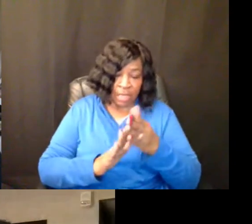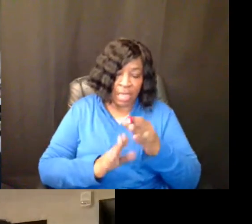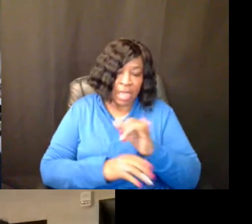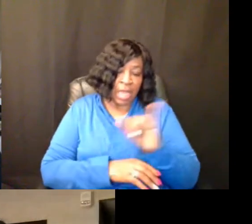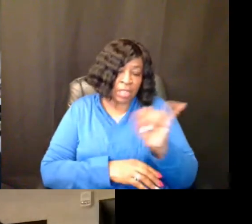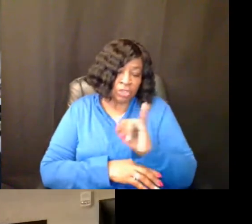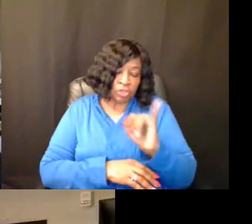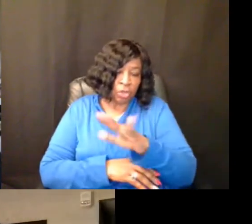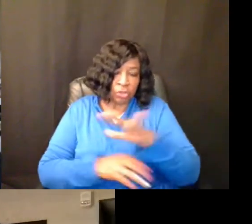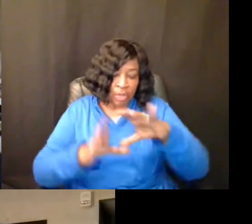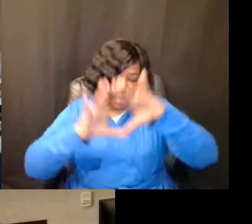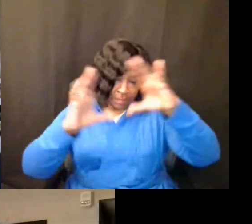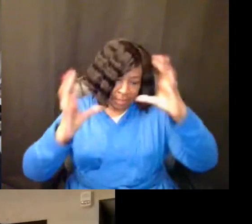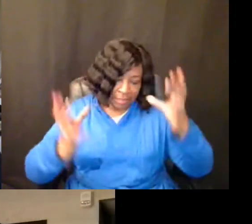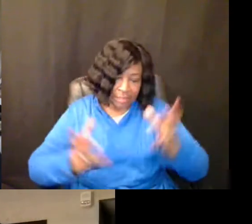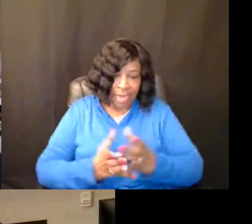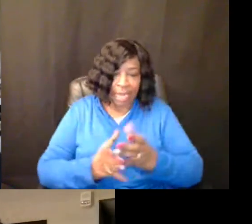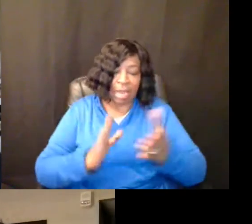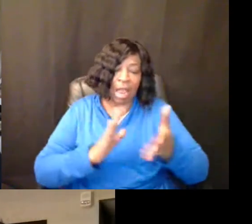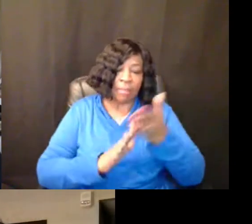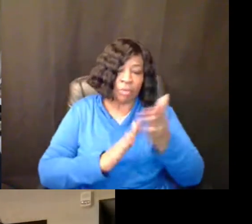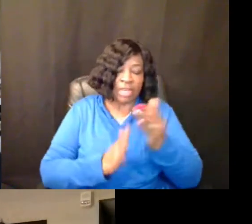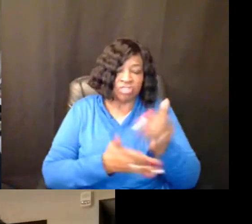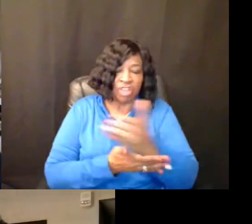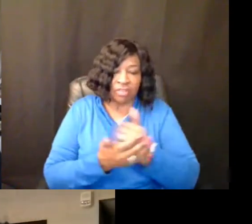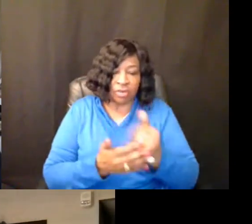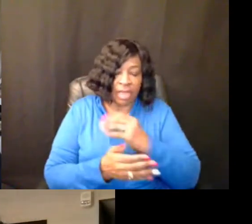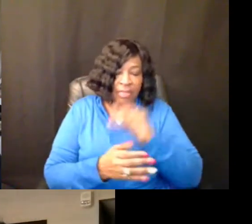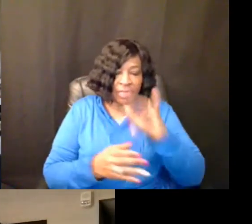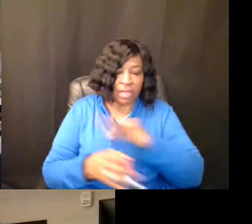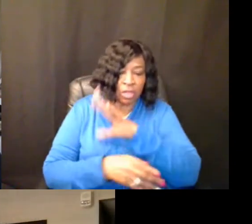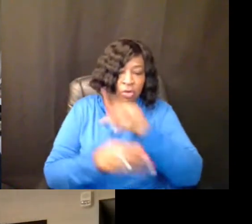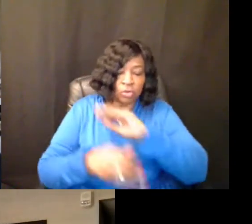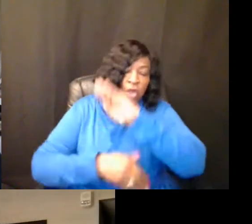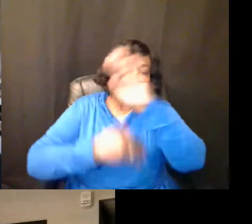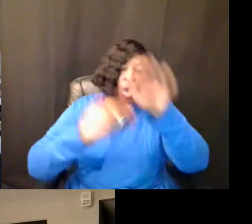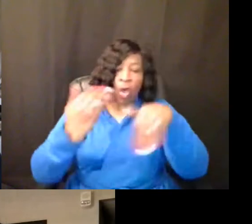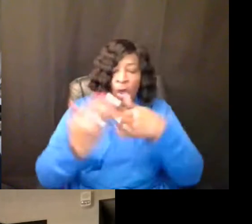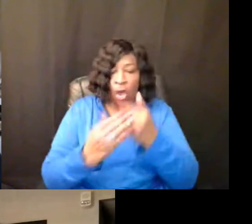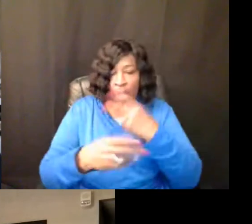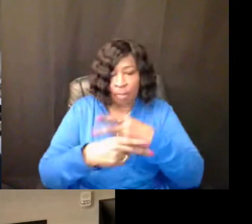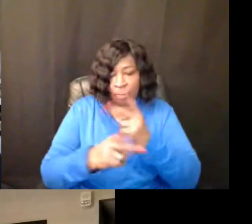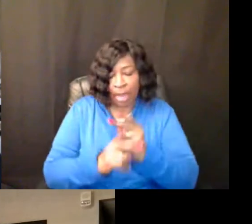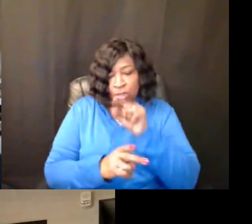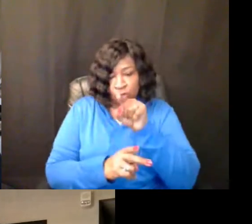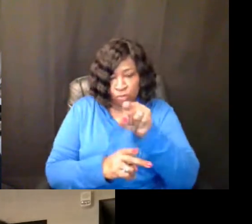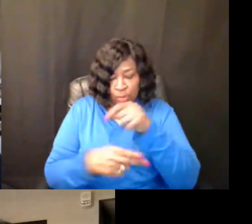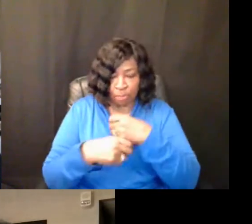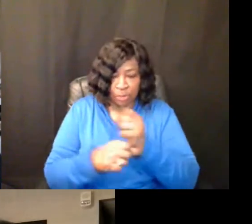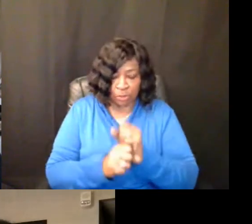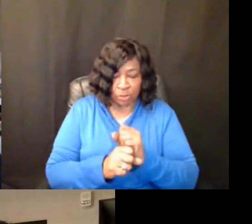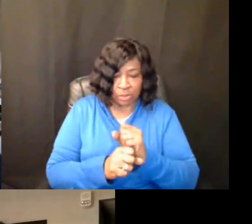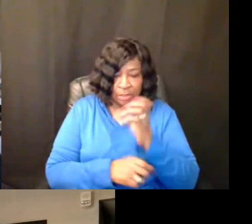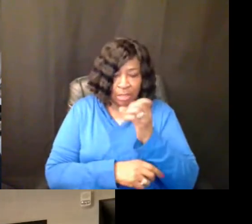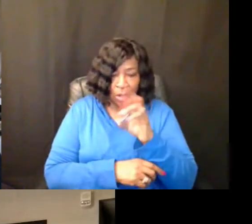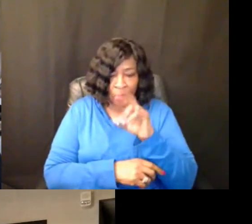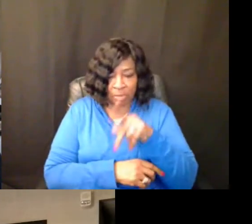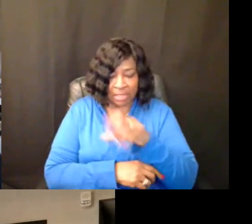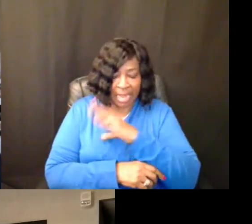entire operations revenue. And that includes all products that you are producing, crops and